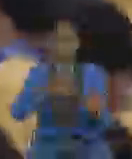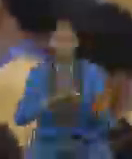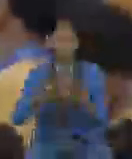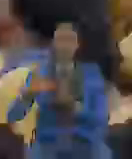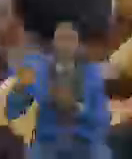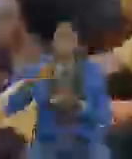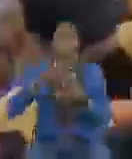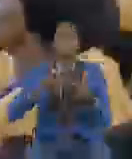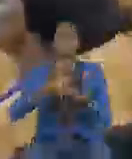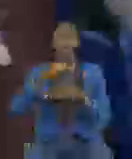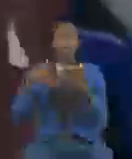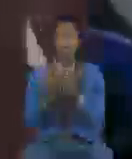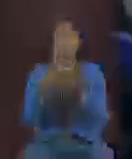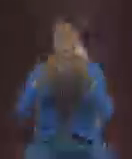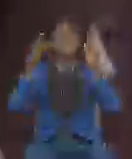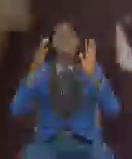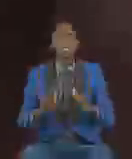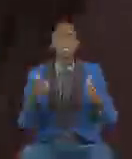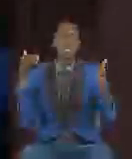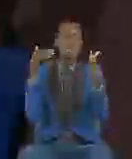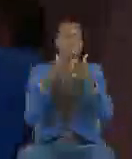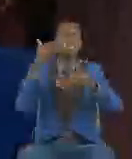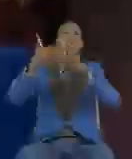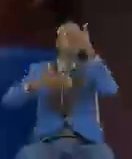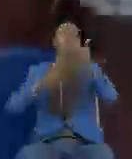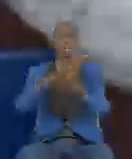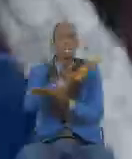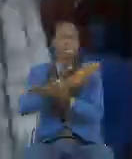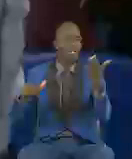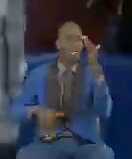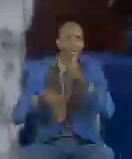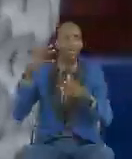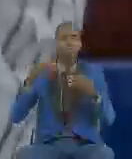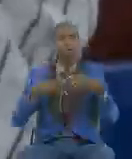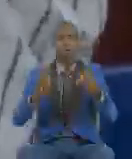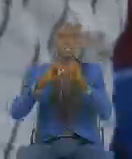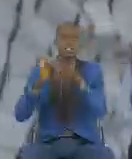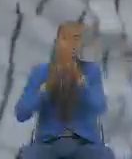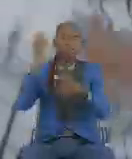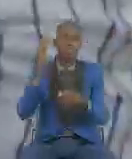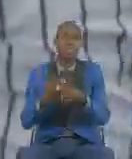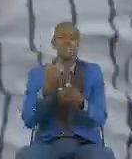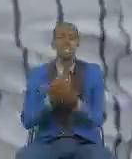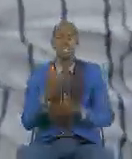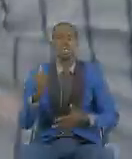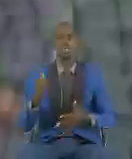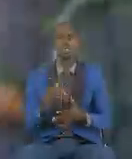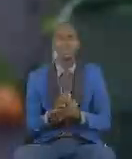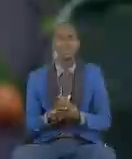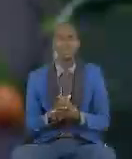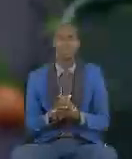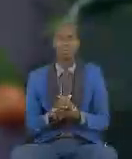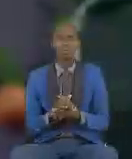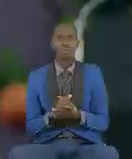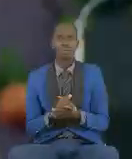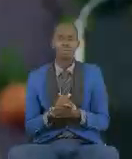of progress clear out of their way in Jesus' name. Reach for the